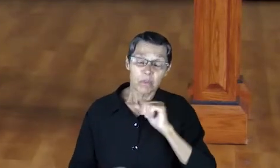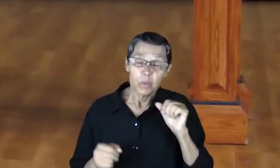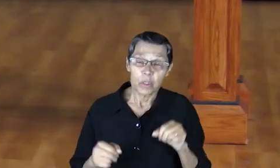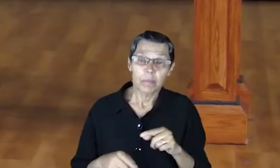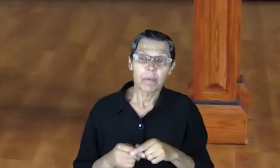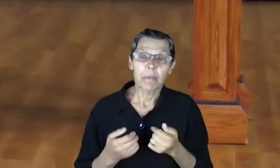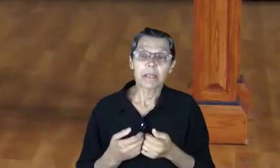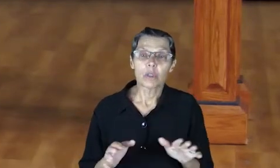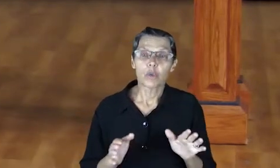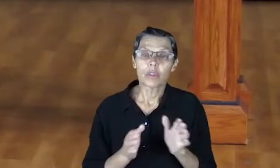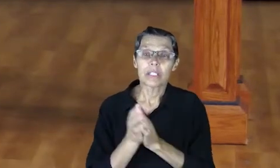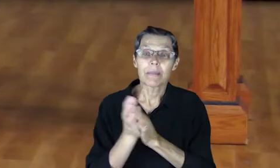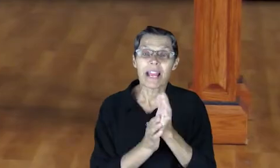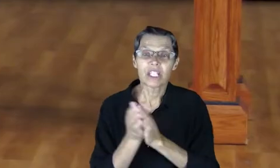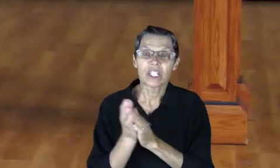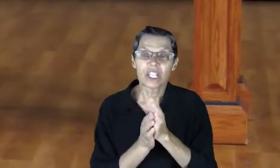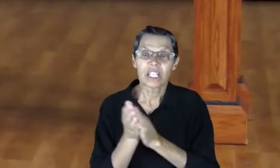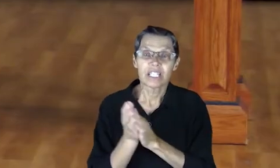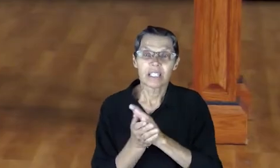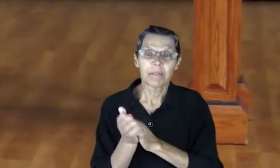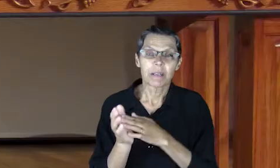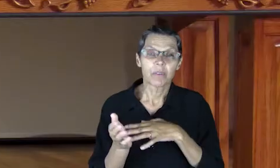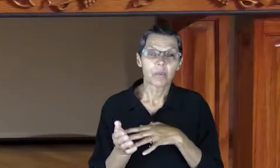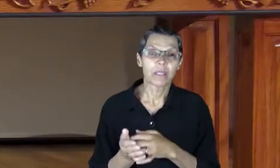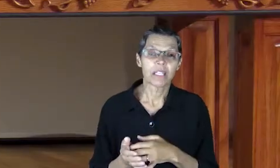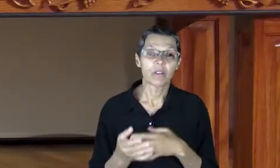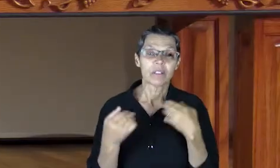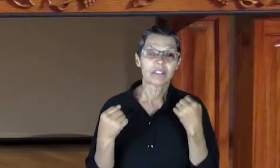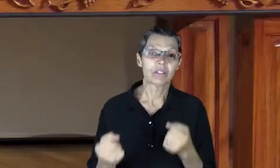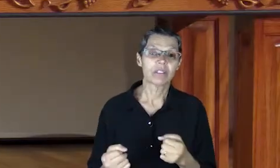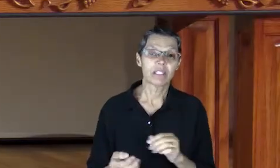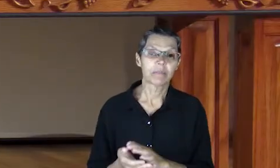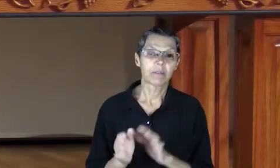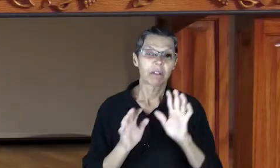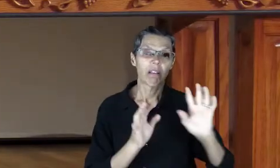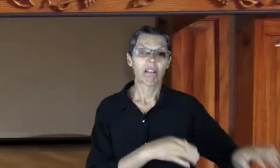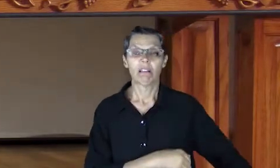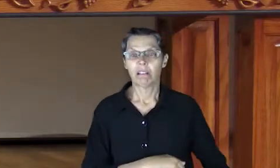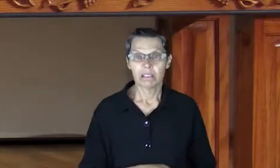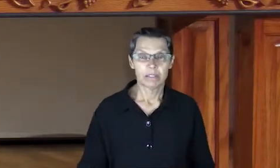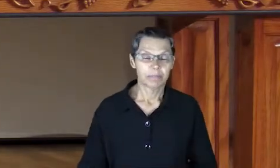might begin to lose some of his passion or some of his courage.